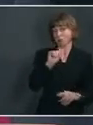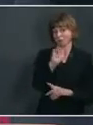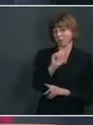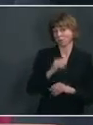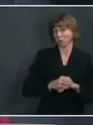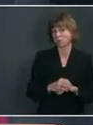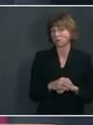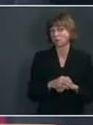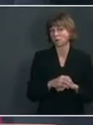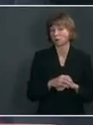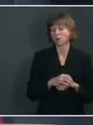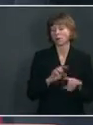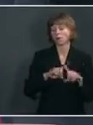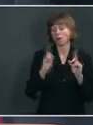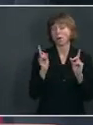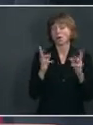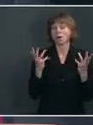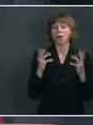but obviously there are,